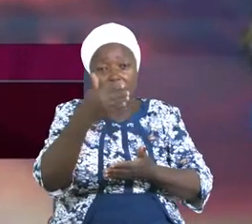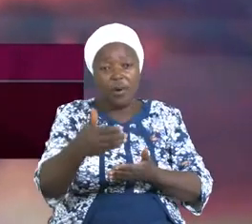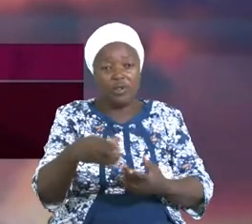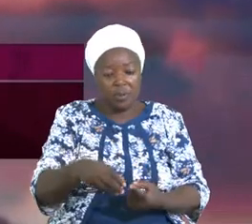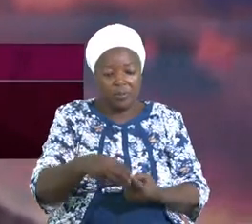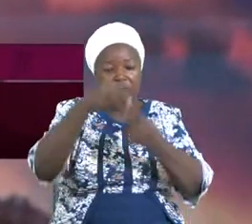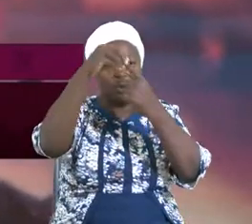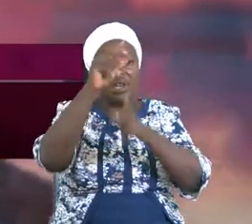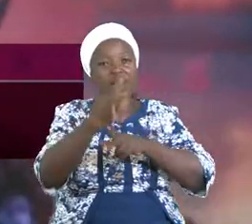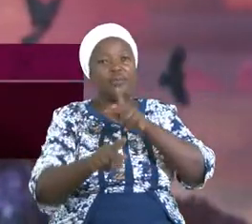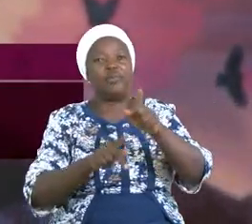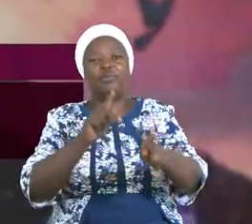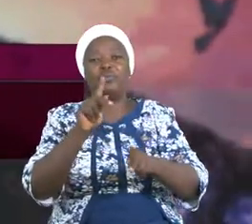Now,